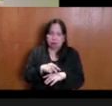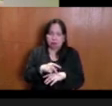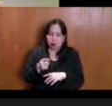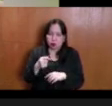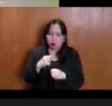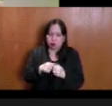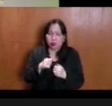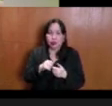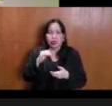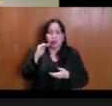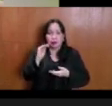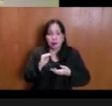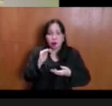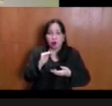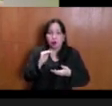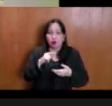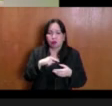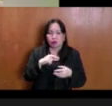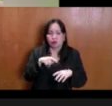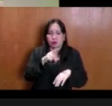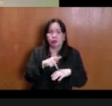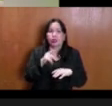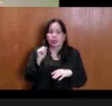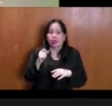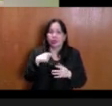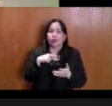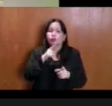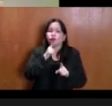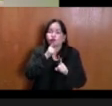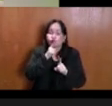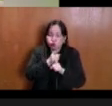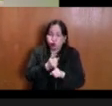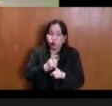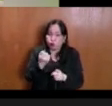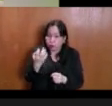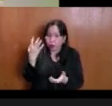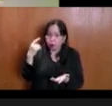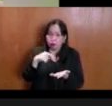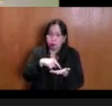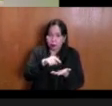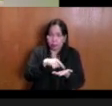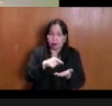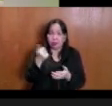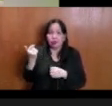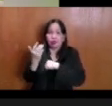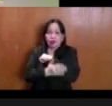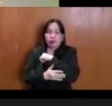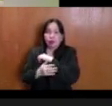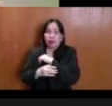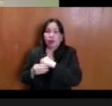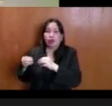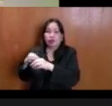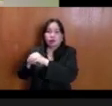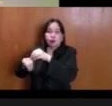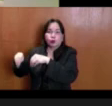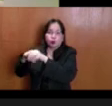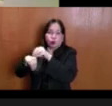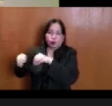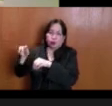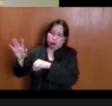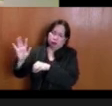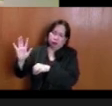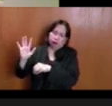yes, I would like to reiterate that we are paying for the true costs, but the other countries, they are subsidizing their energy